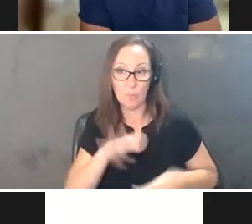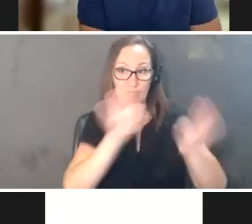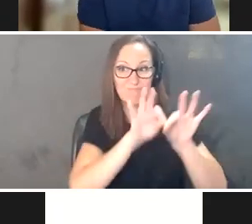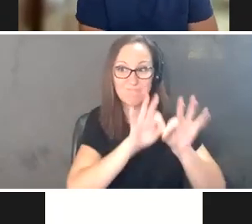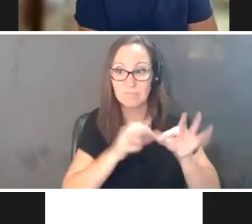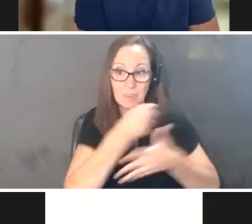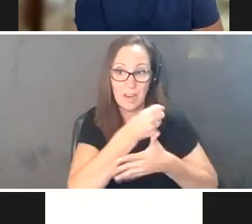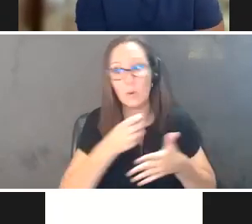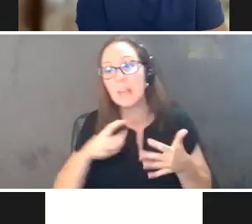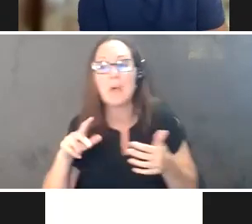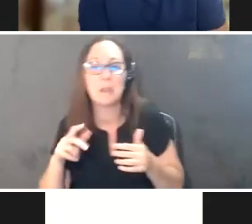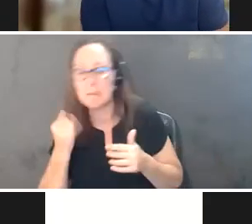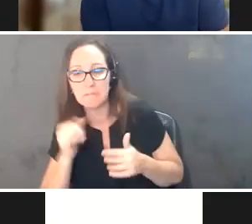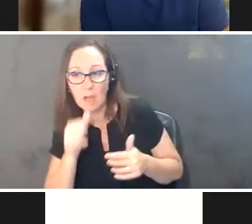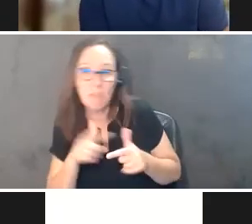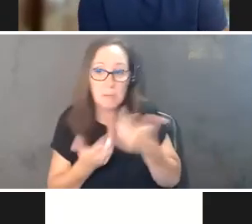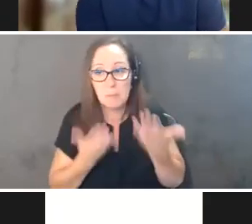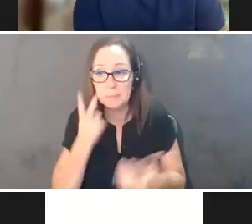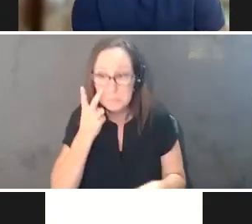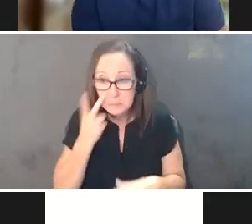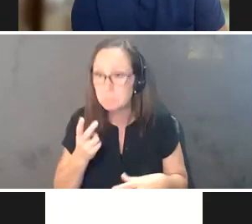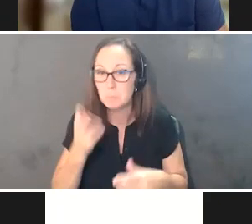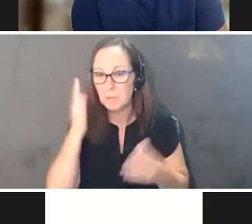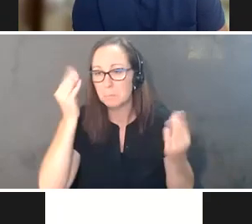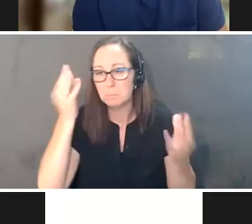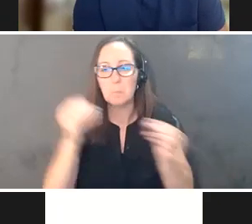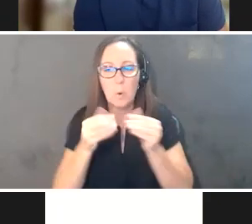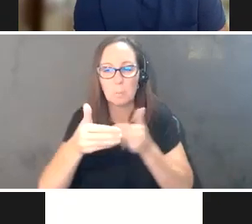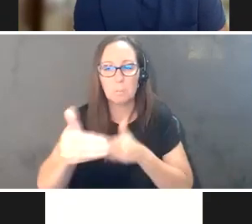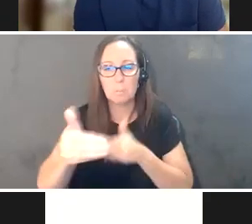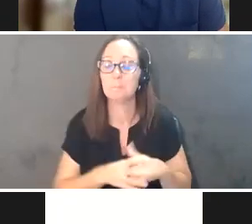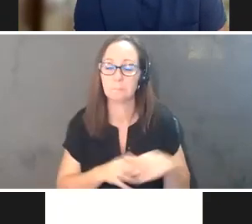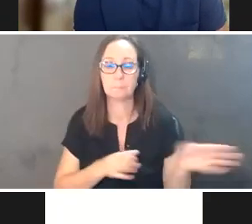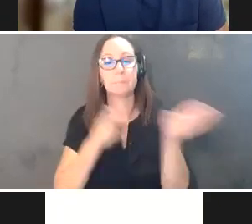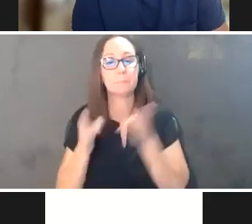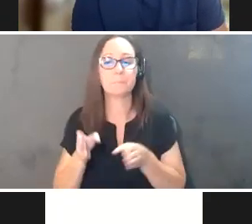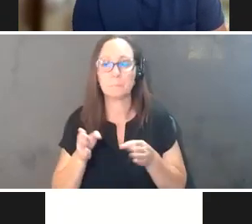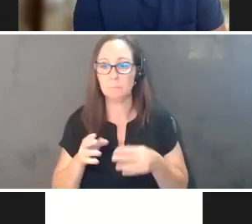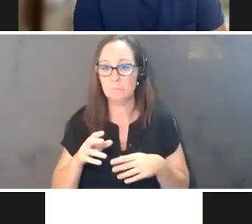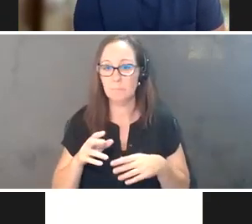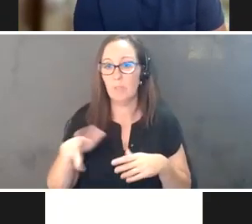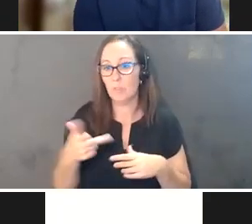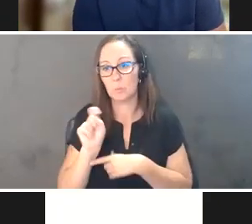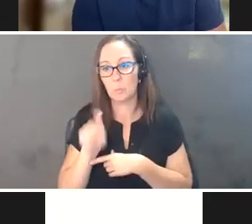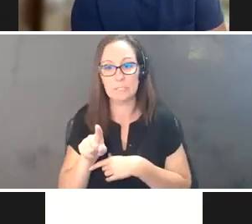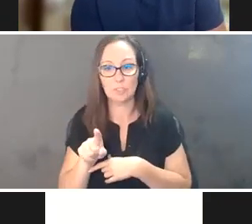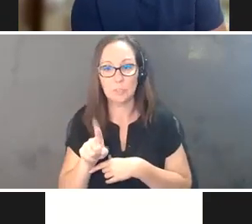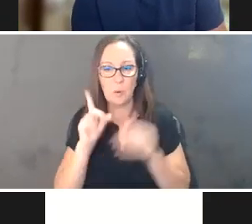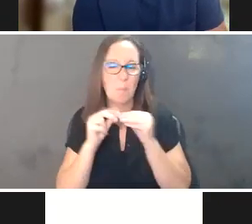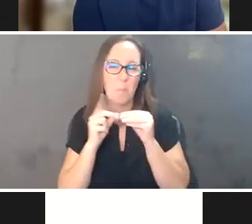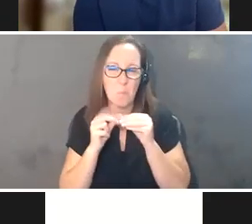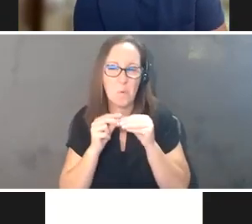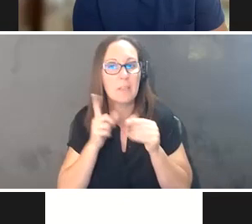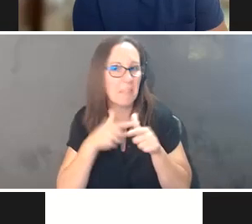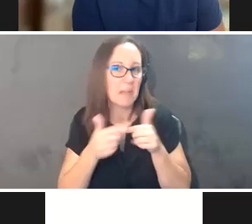Wonderful. All right. And so maybe we'll do one more and then we'll let you continue on. So